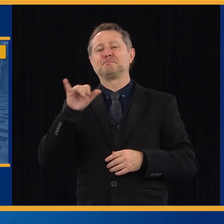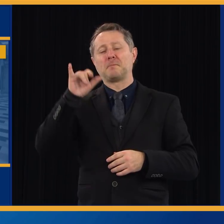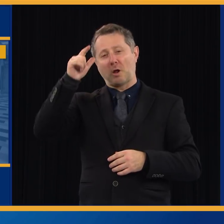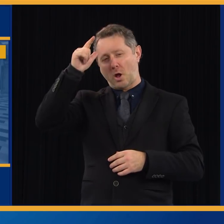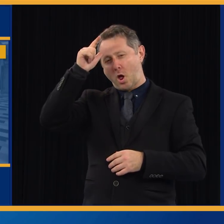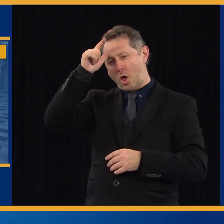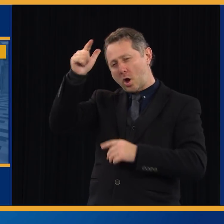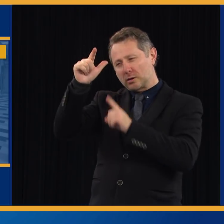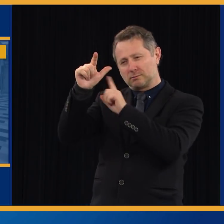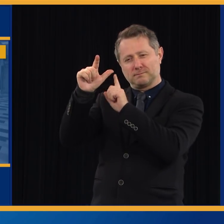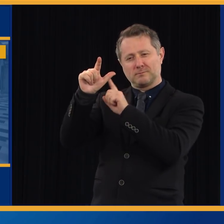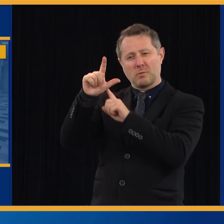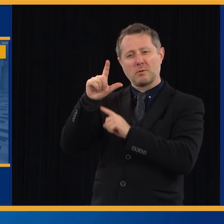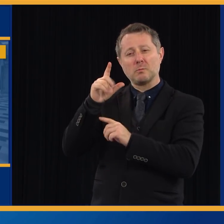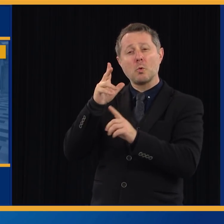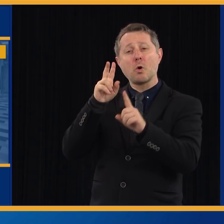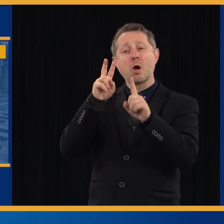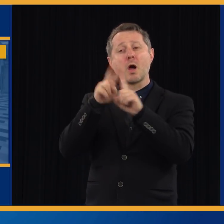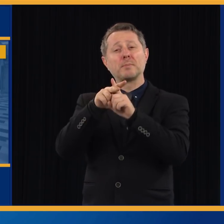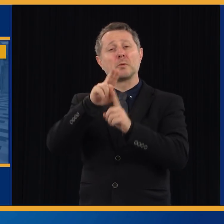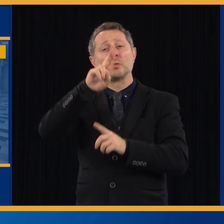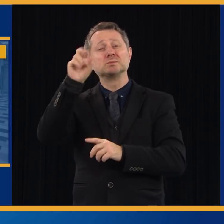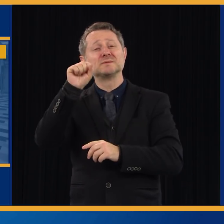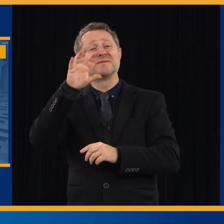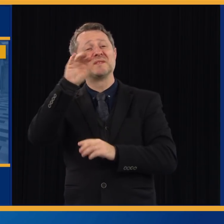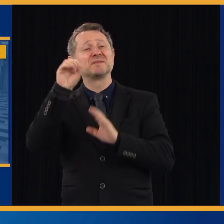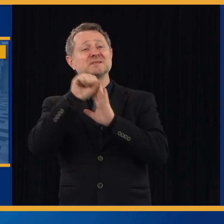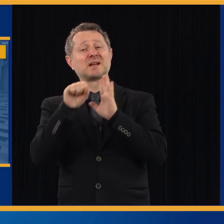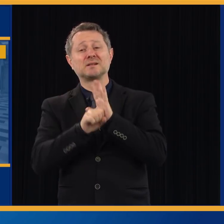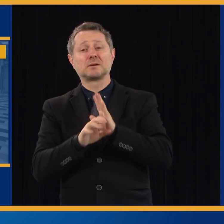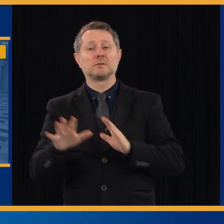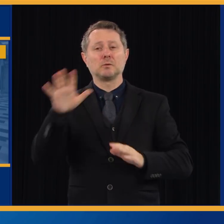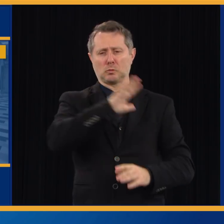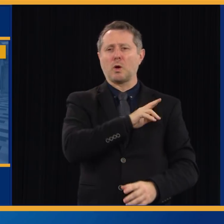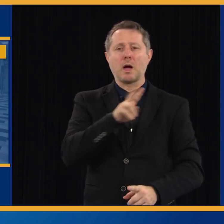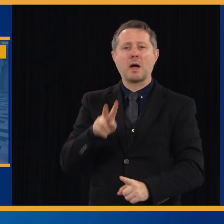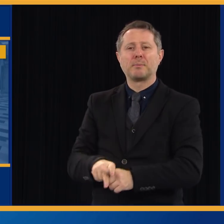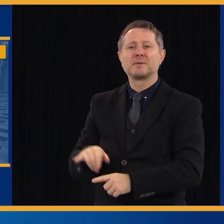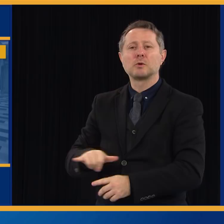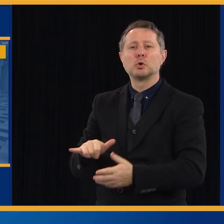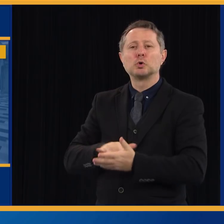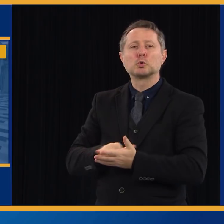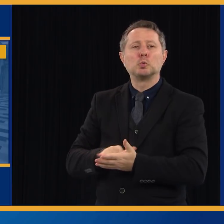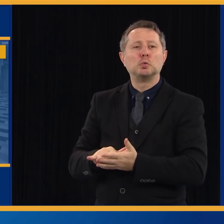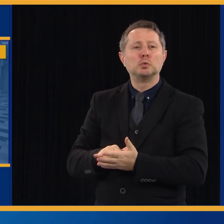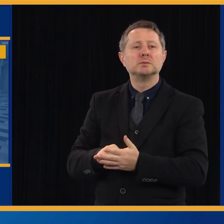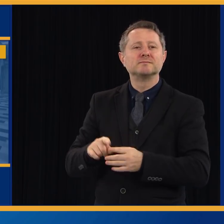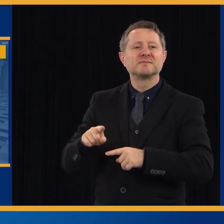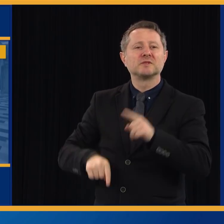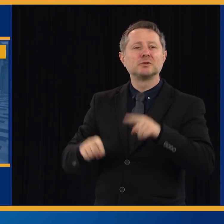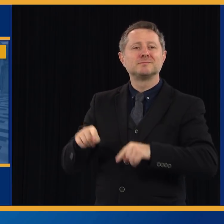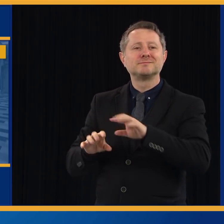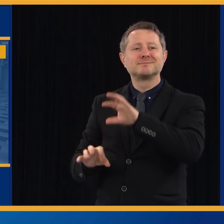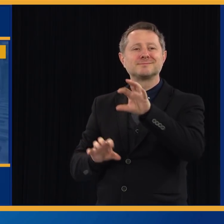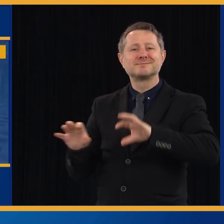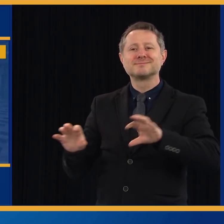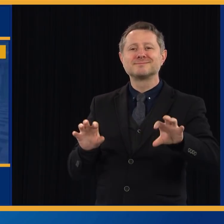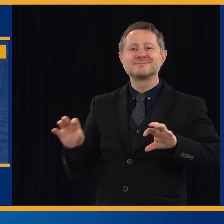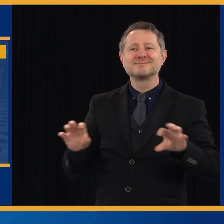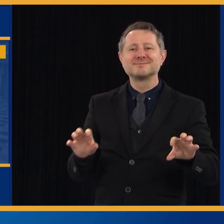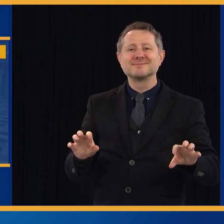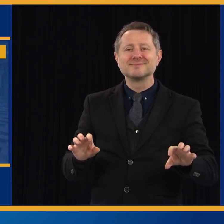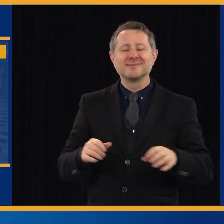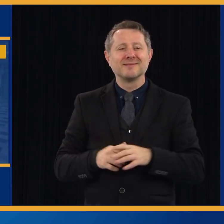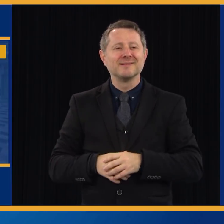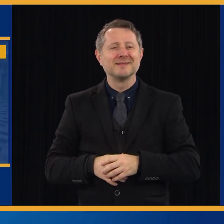country applies to some states, this state, where you have those varieties across the state. And we need to take